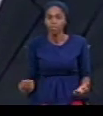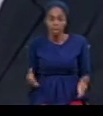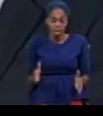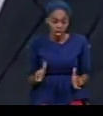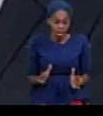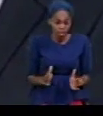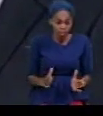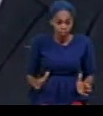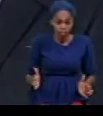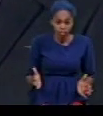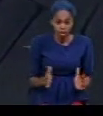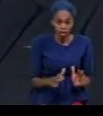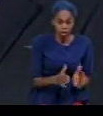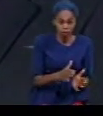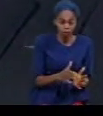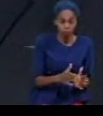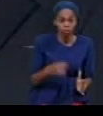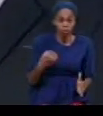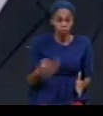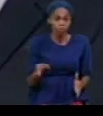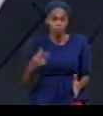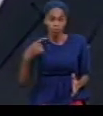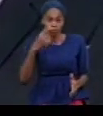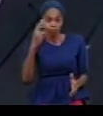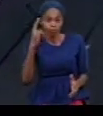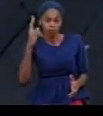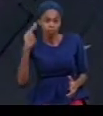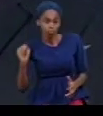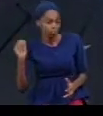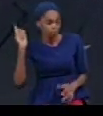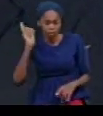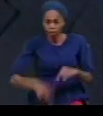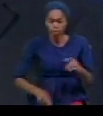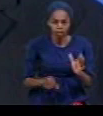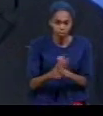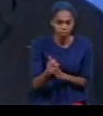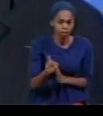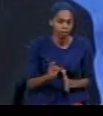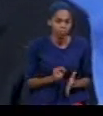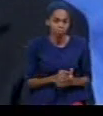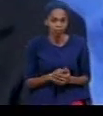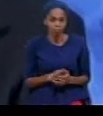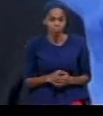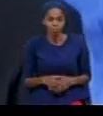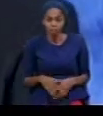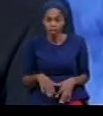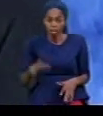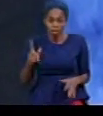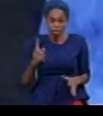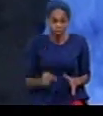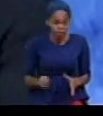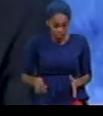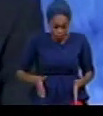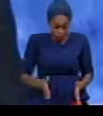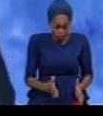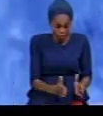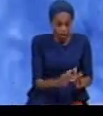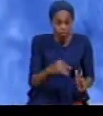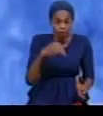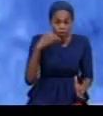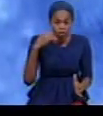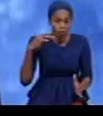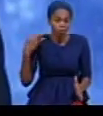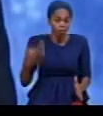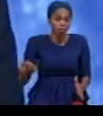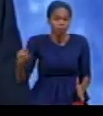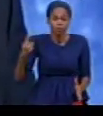gun cannot kill. The shadow of an enemy can do nothing. The shadow, after